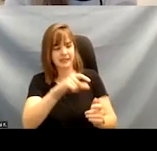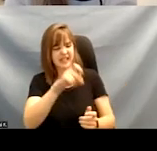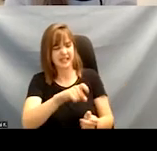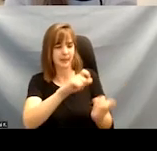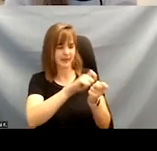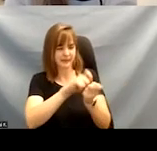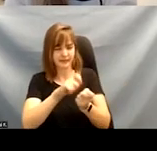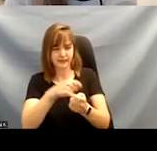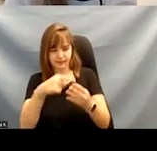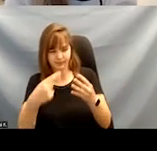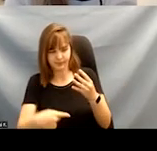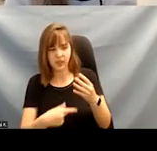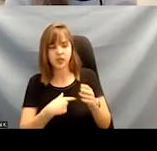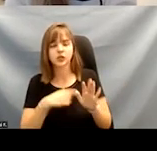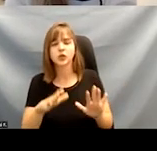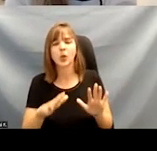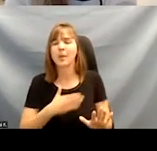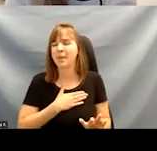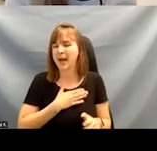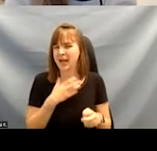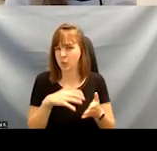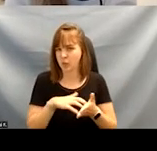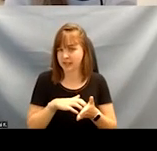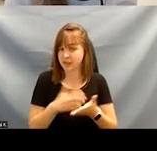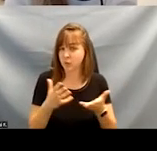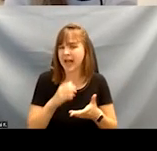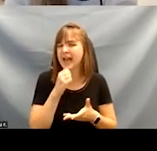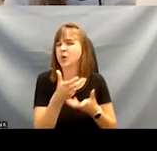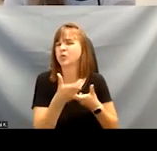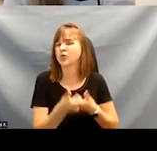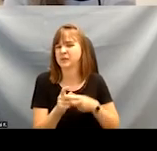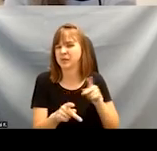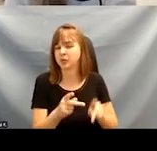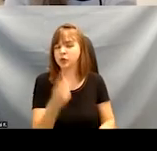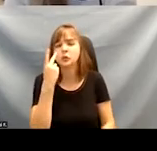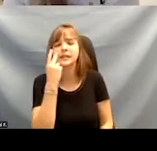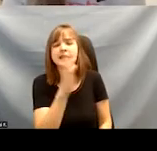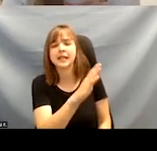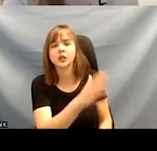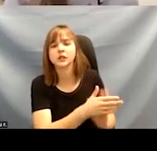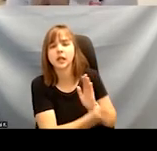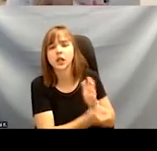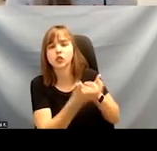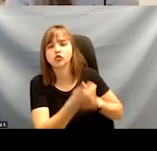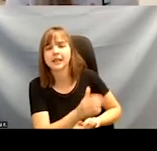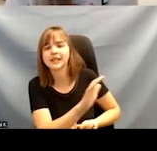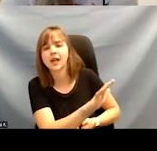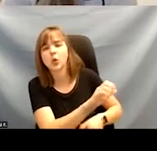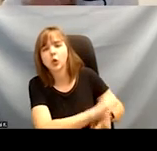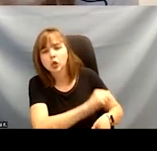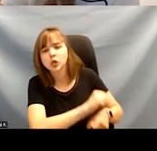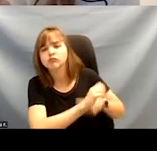have a lot of issues with trusting people to see what they can do if I, you know, kind of